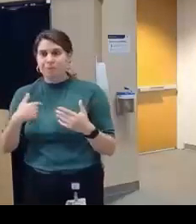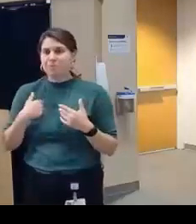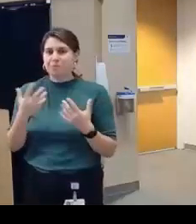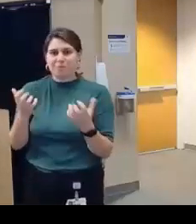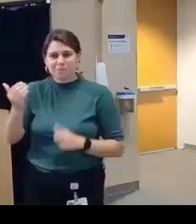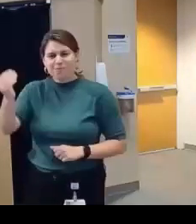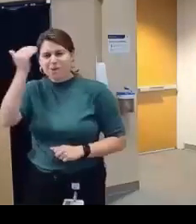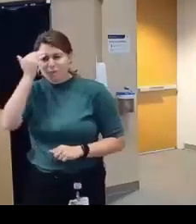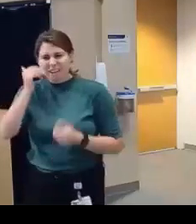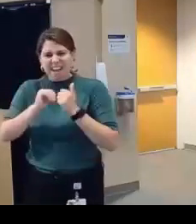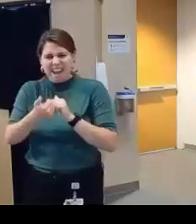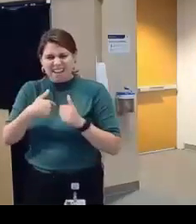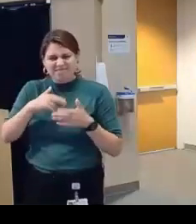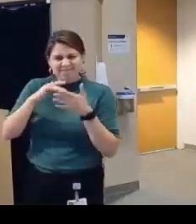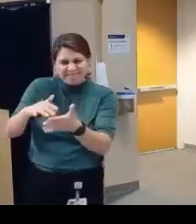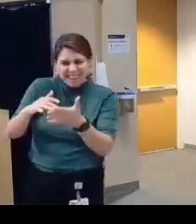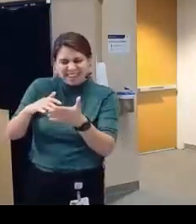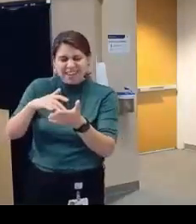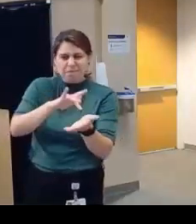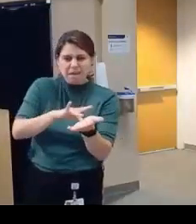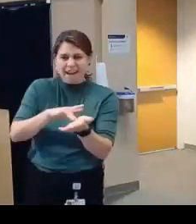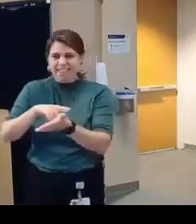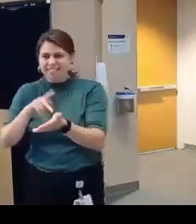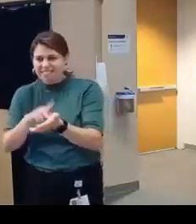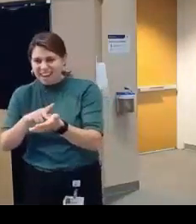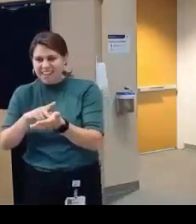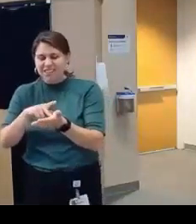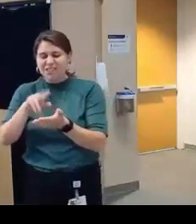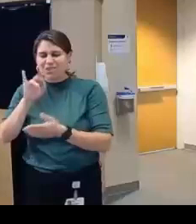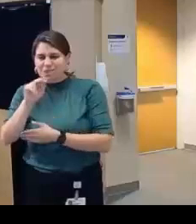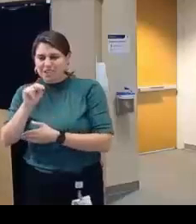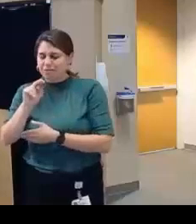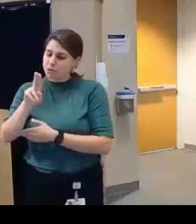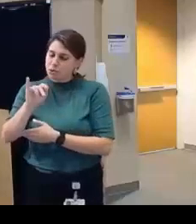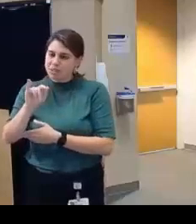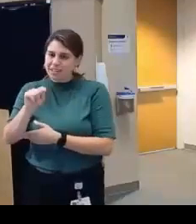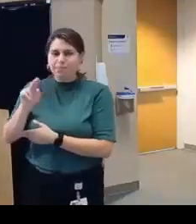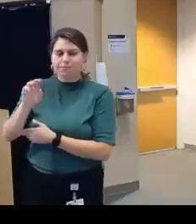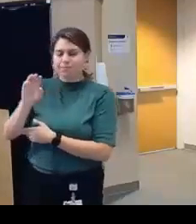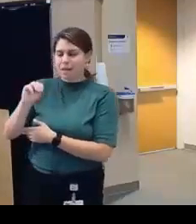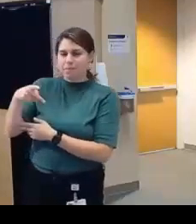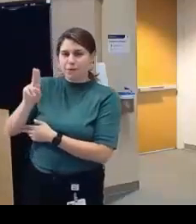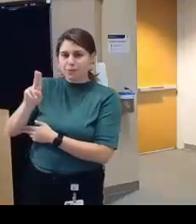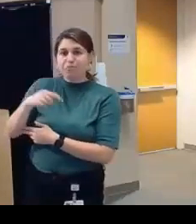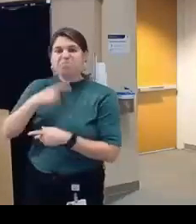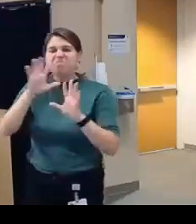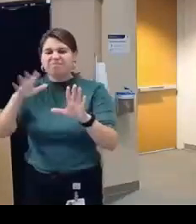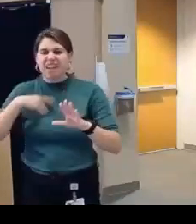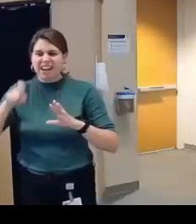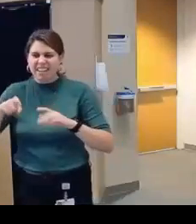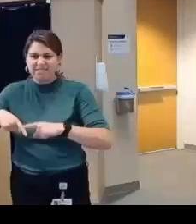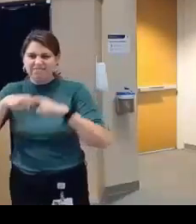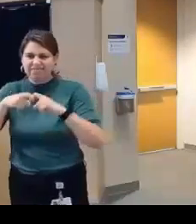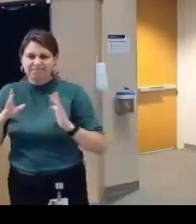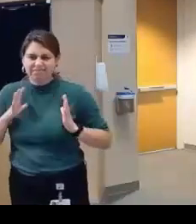it is. How do I study med-psych units? How do I create a career out of this? I think what I need is a sabbatical, and and sort of